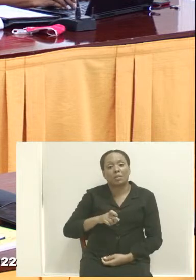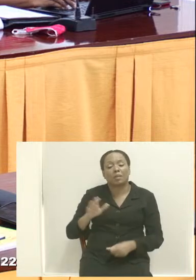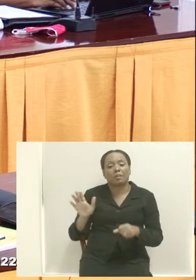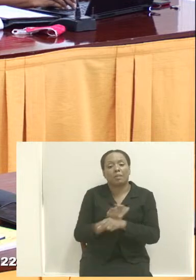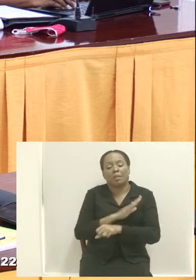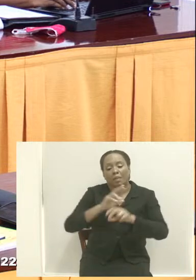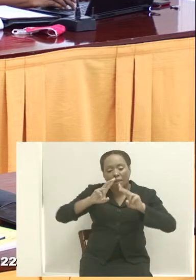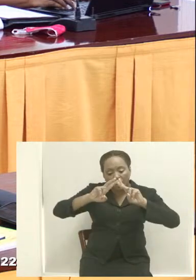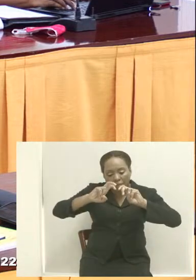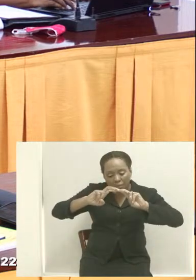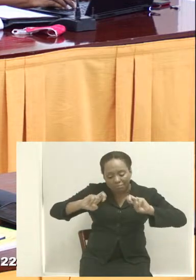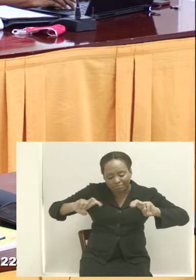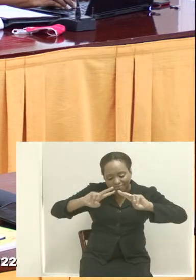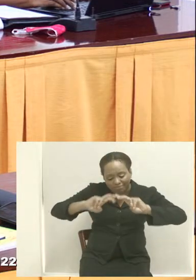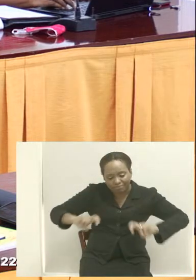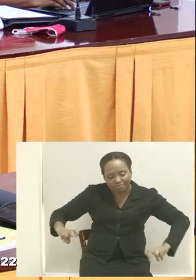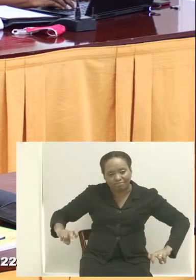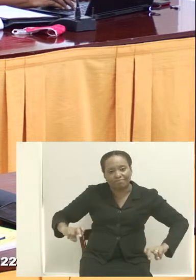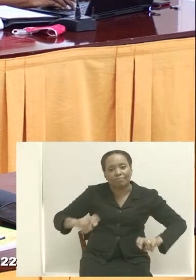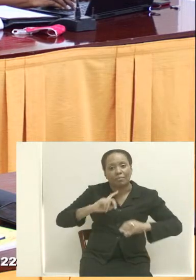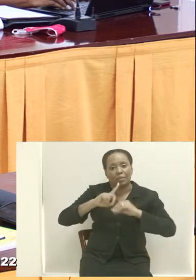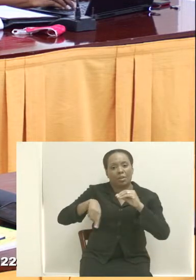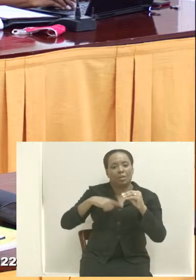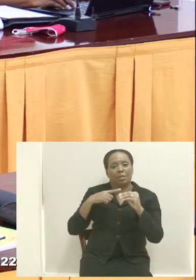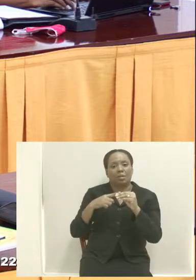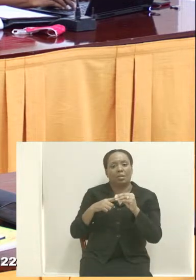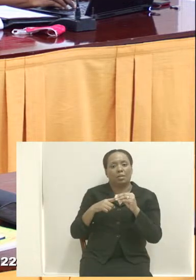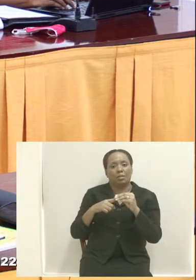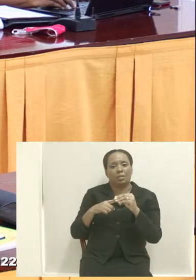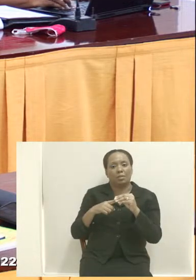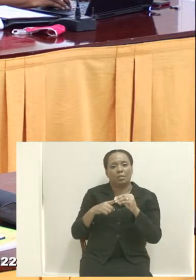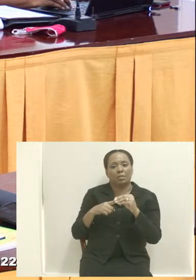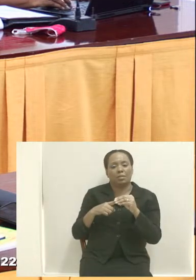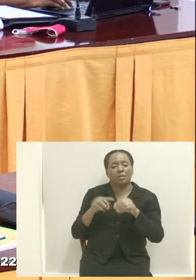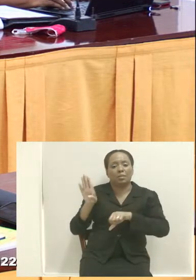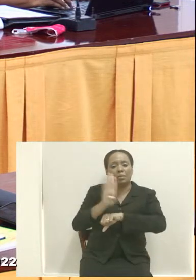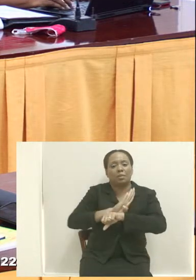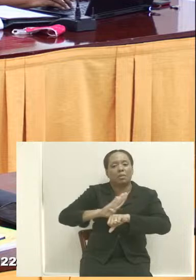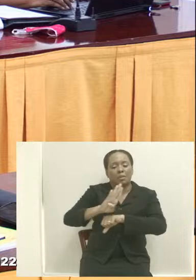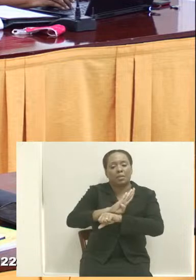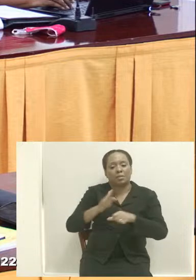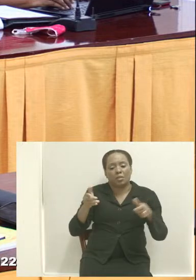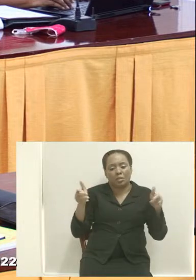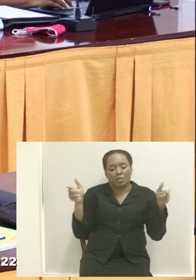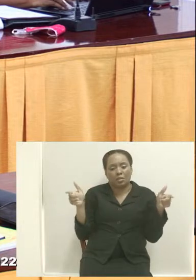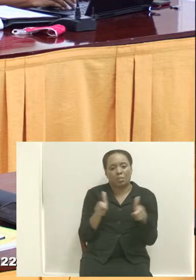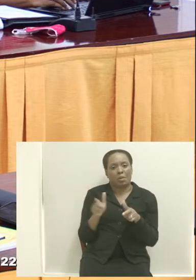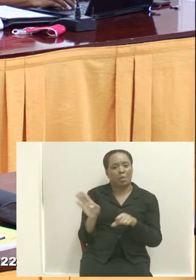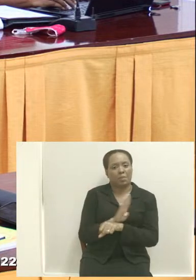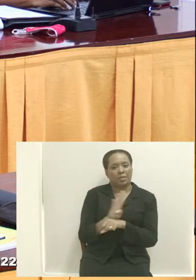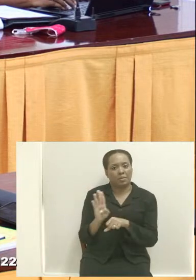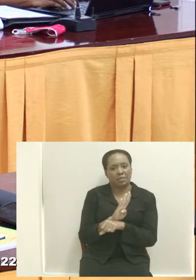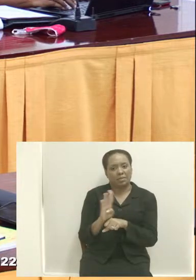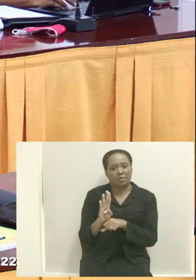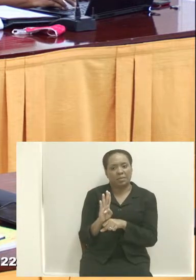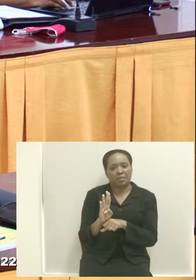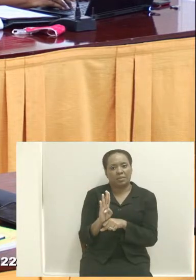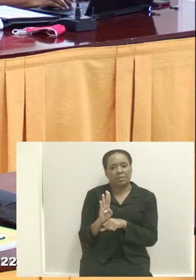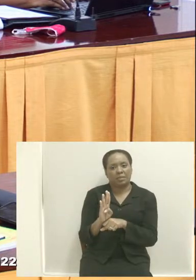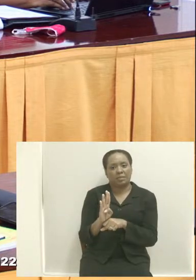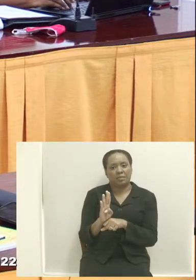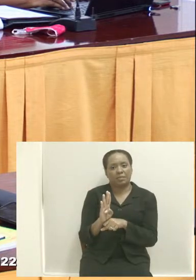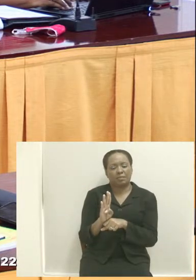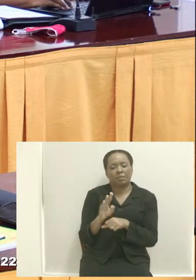sector in Barbados. And that study has been commissioned by the ministry. Professor Velma Newton